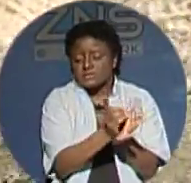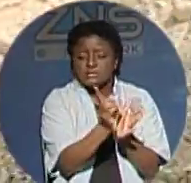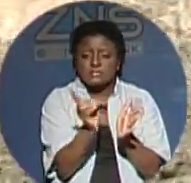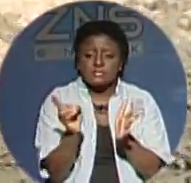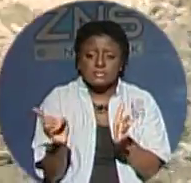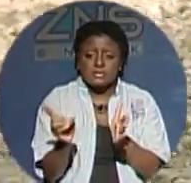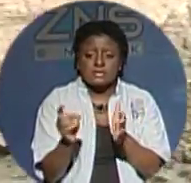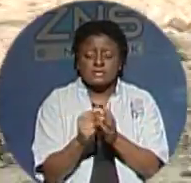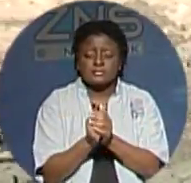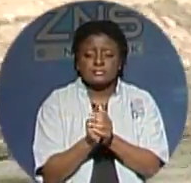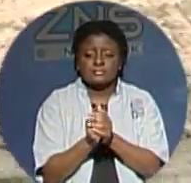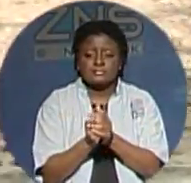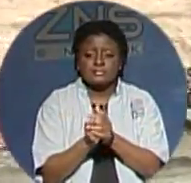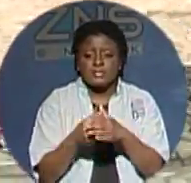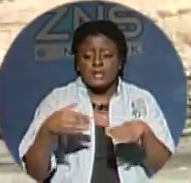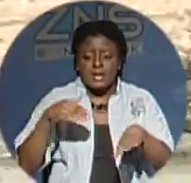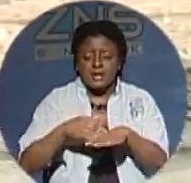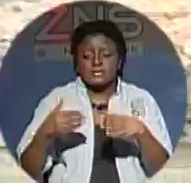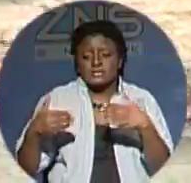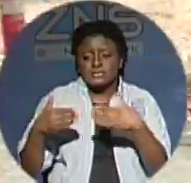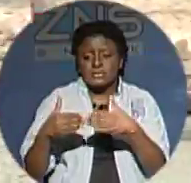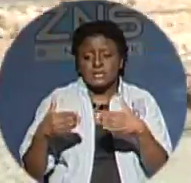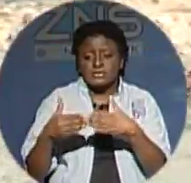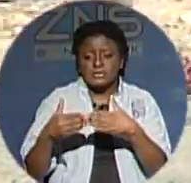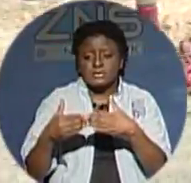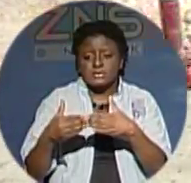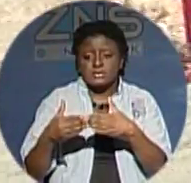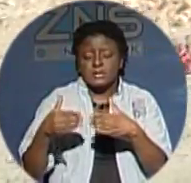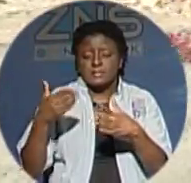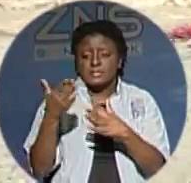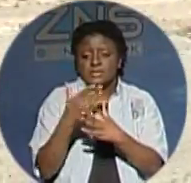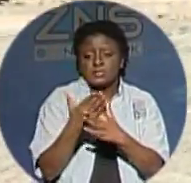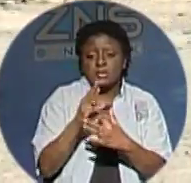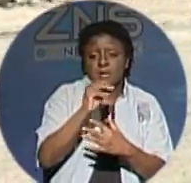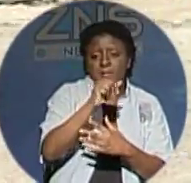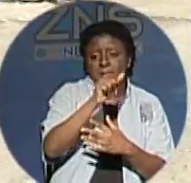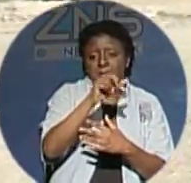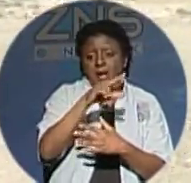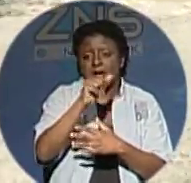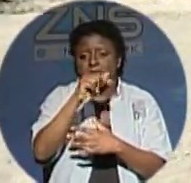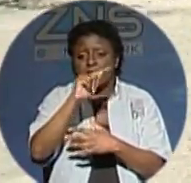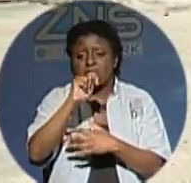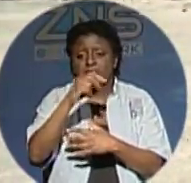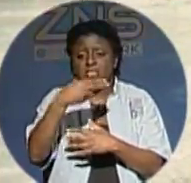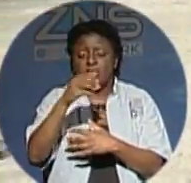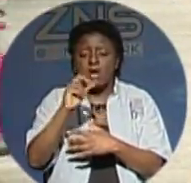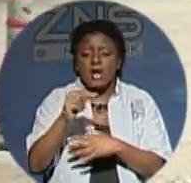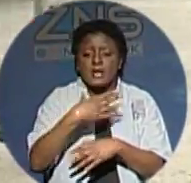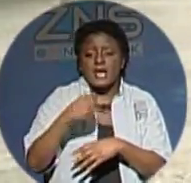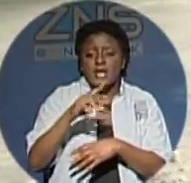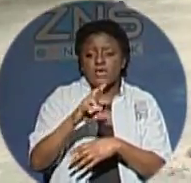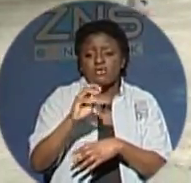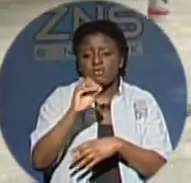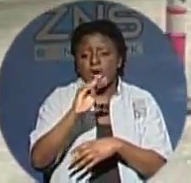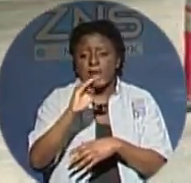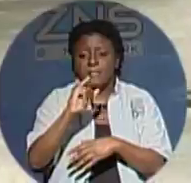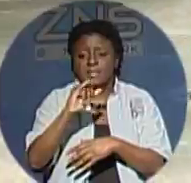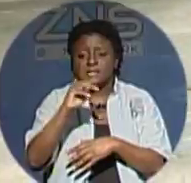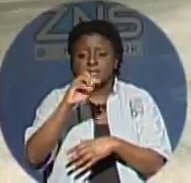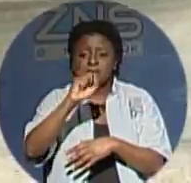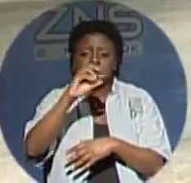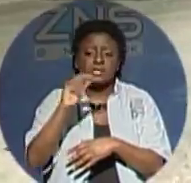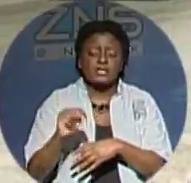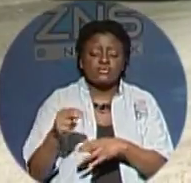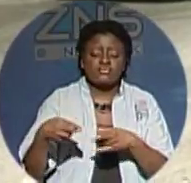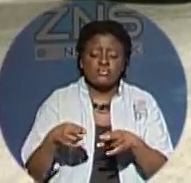small section where the contractor continues to work. This area is expected to be paved by the Christmas holiday.